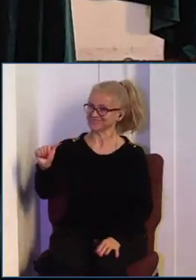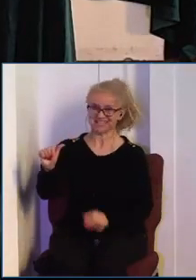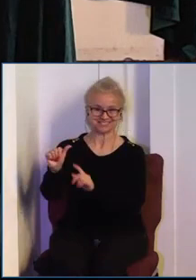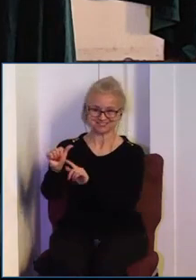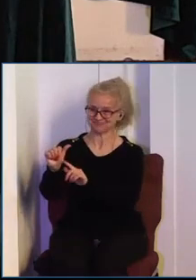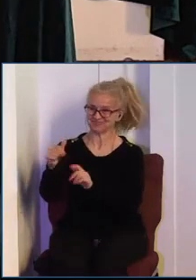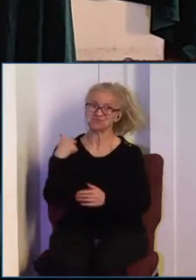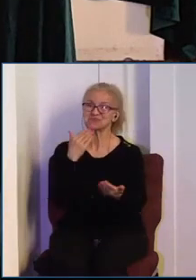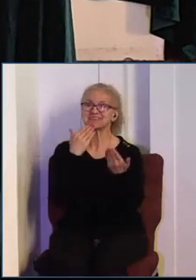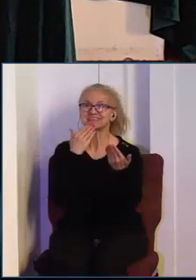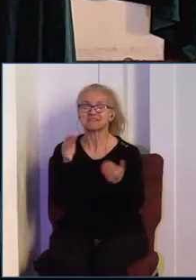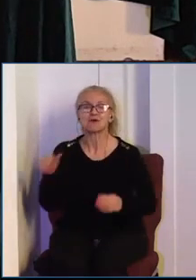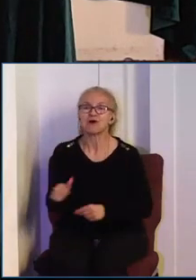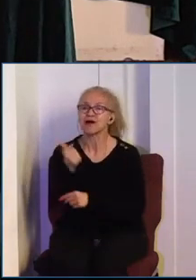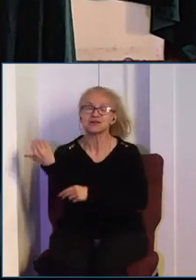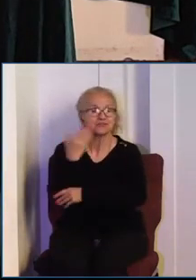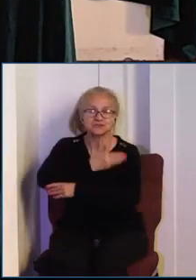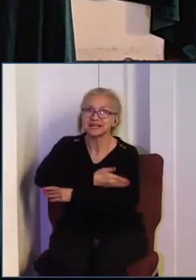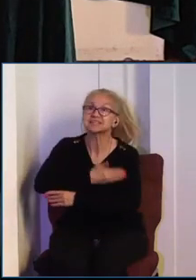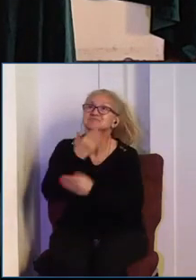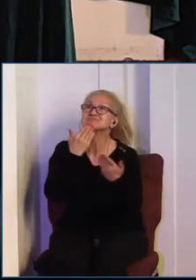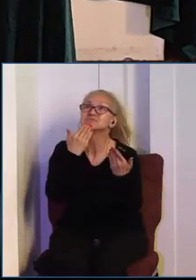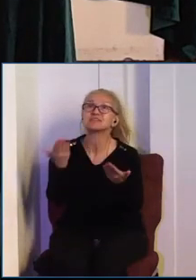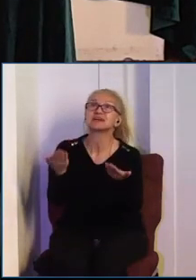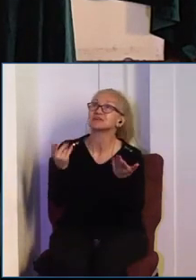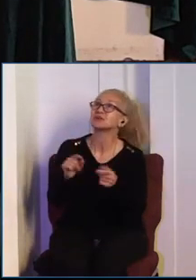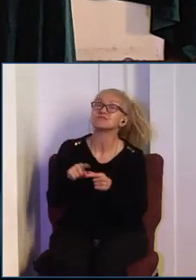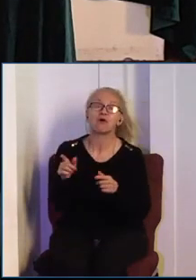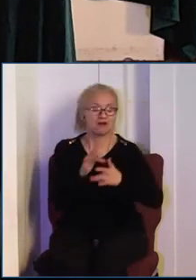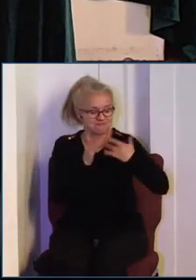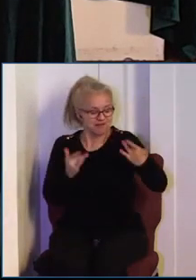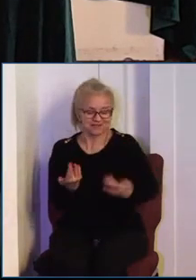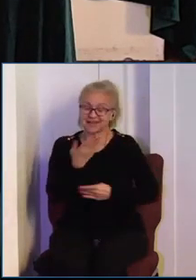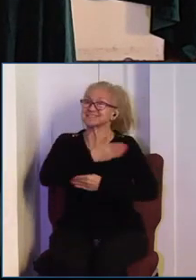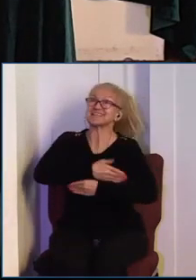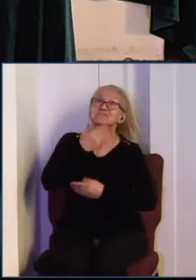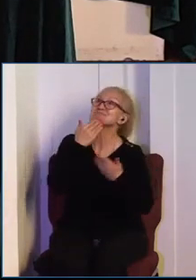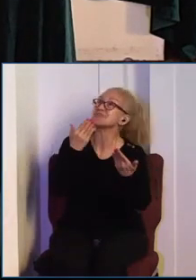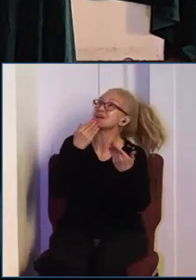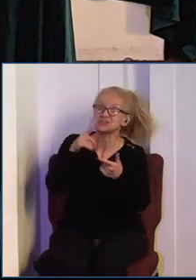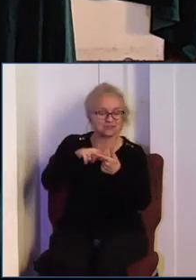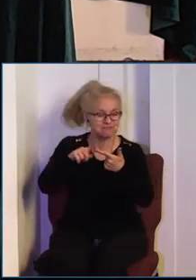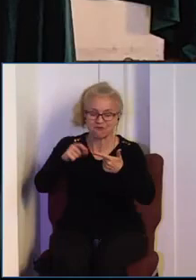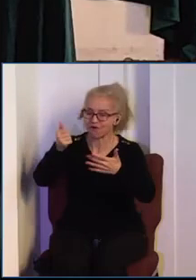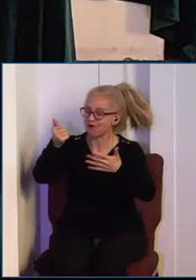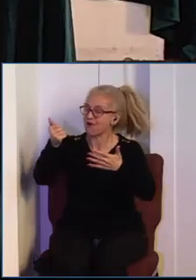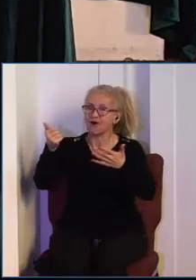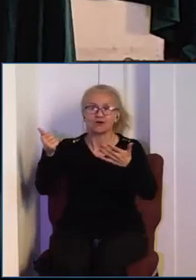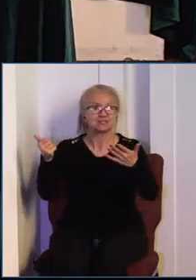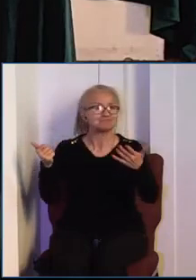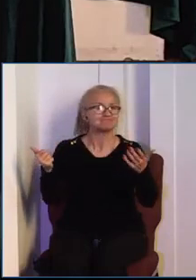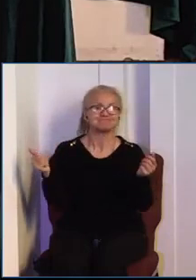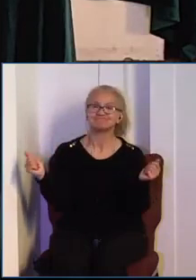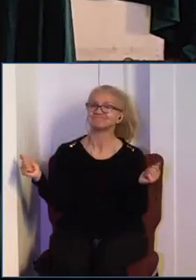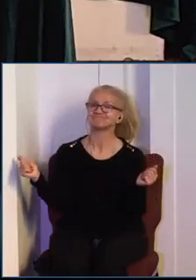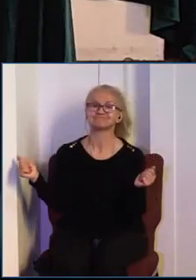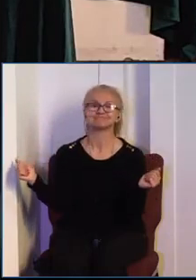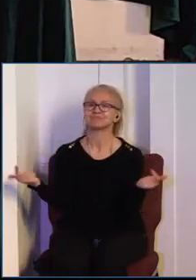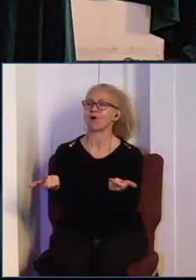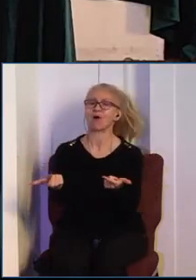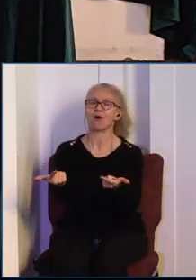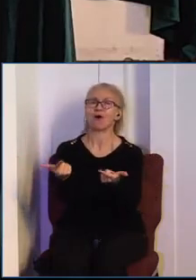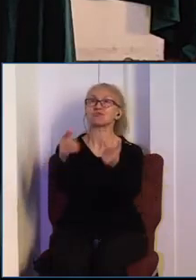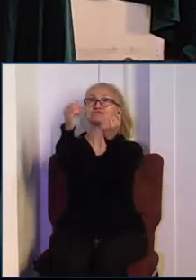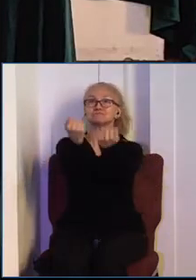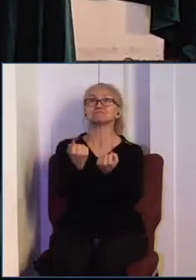you for another day. We thank you for a Valentine's Day. We thank you for all that we have been